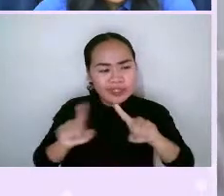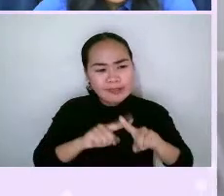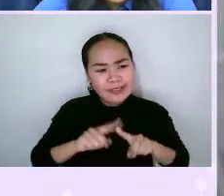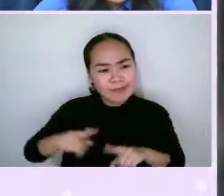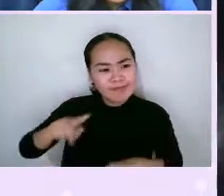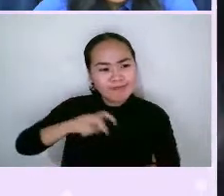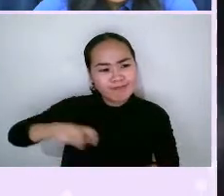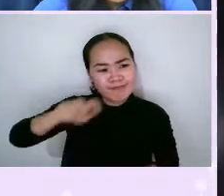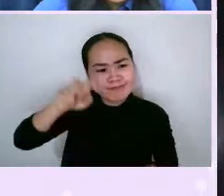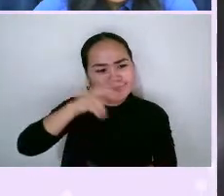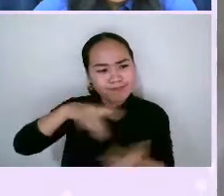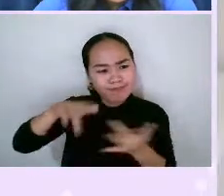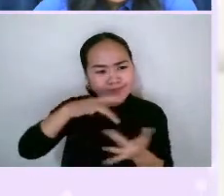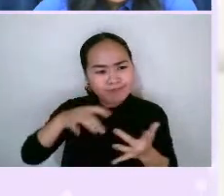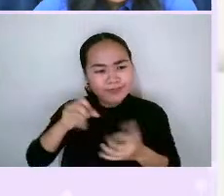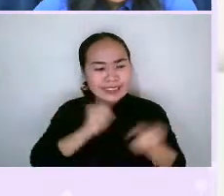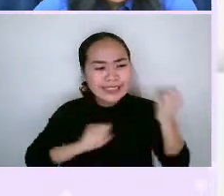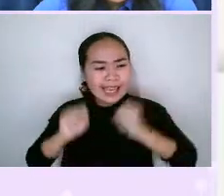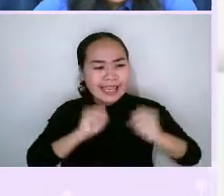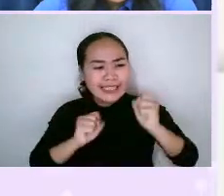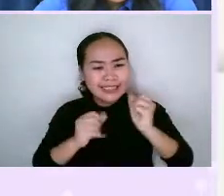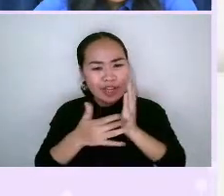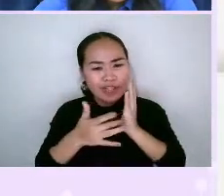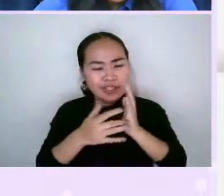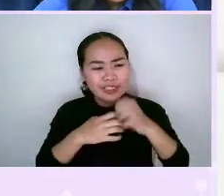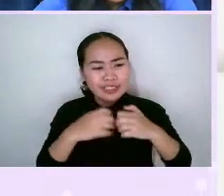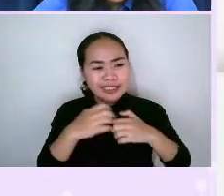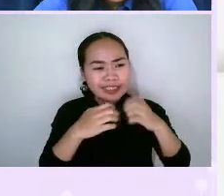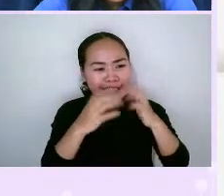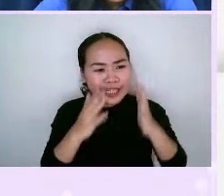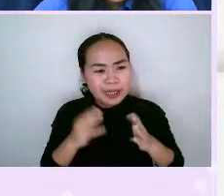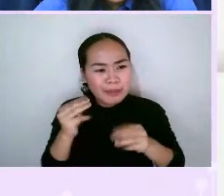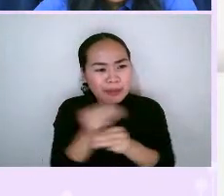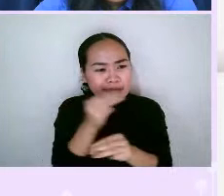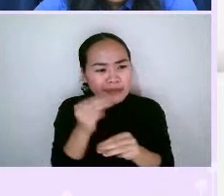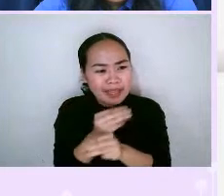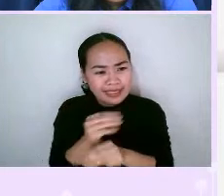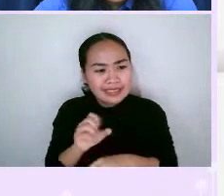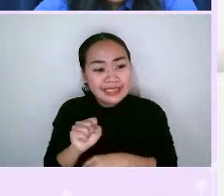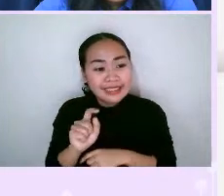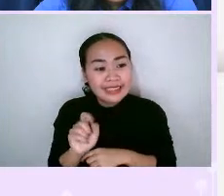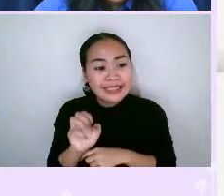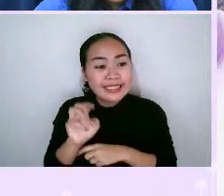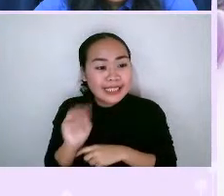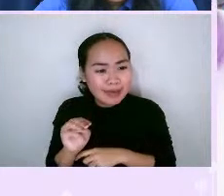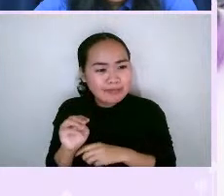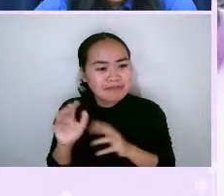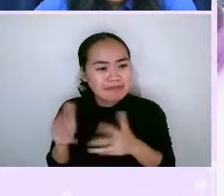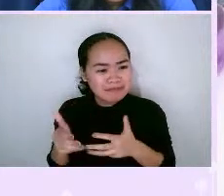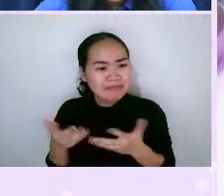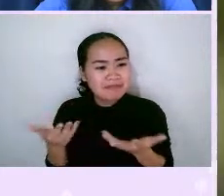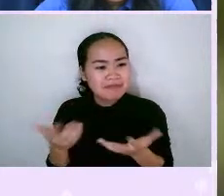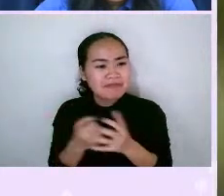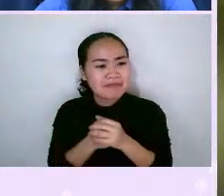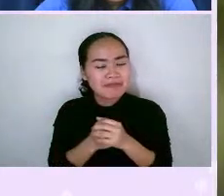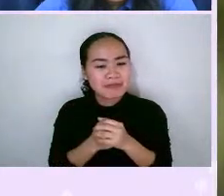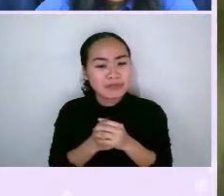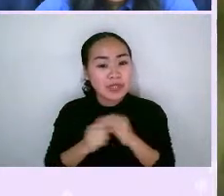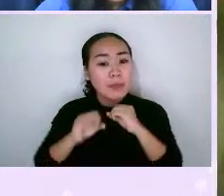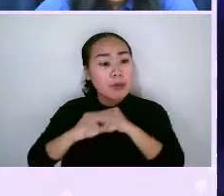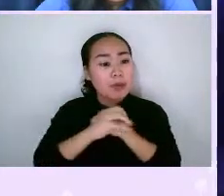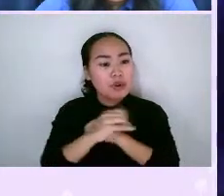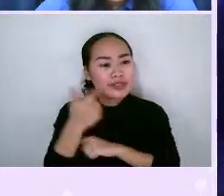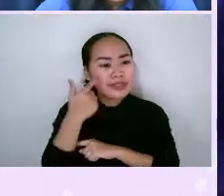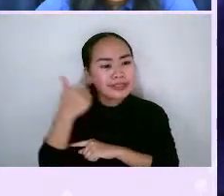in science, technology, engineering, and mathematics, or STEM fields. To promote gender